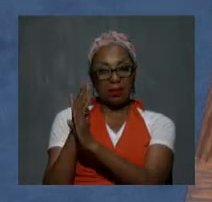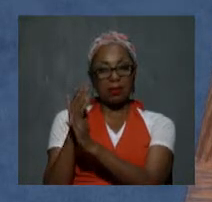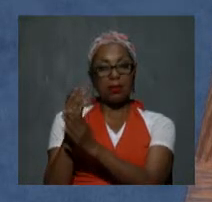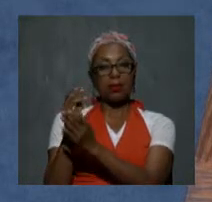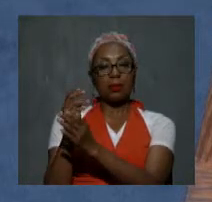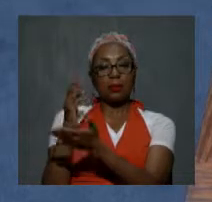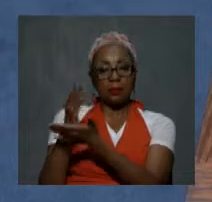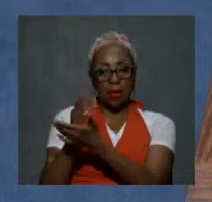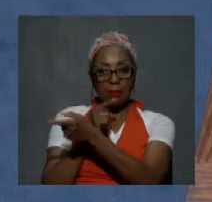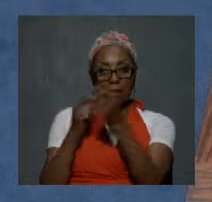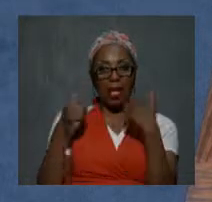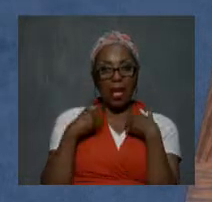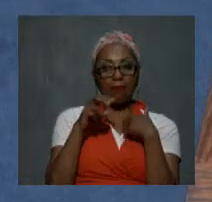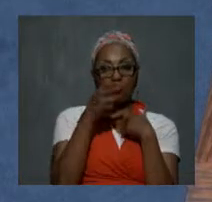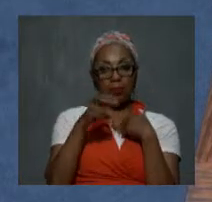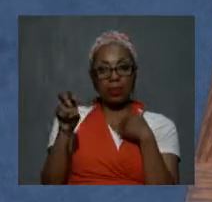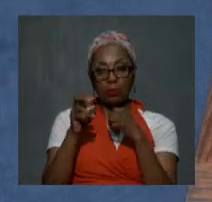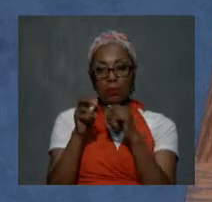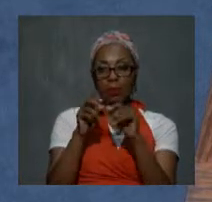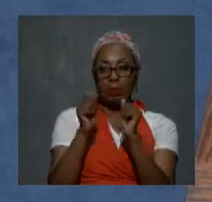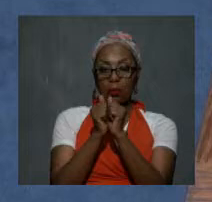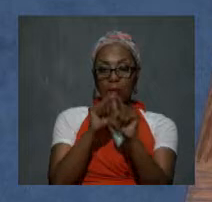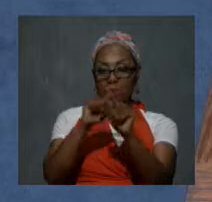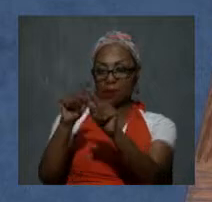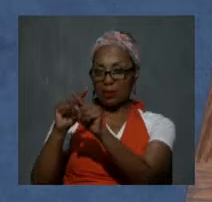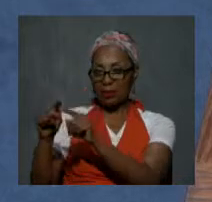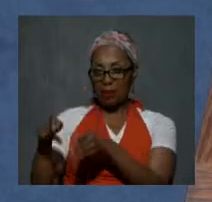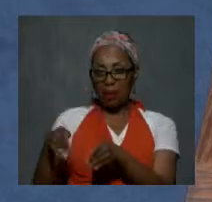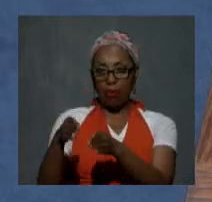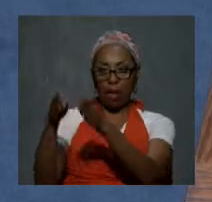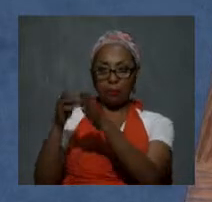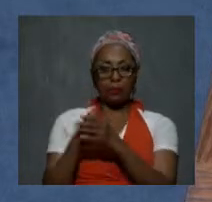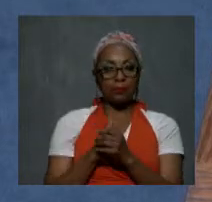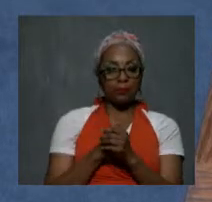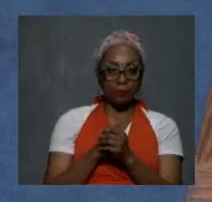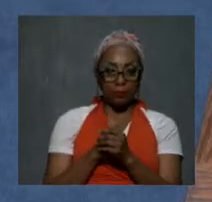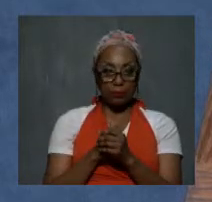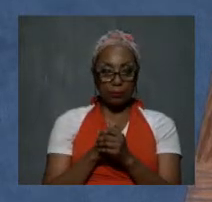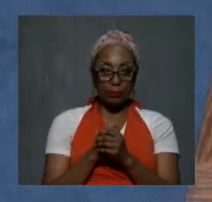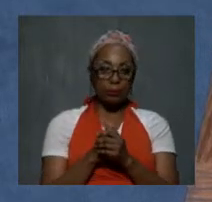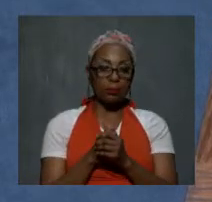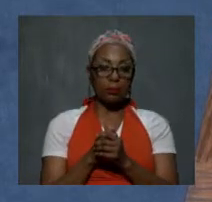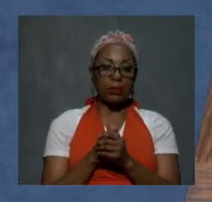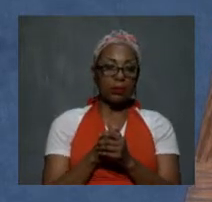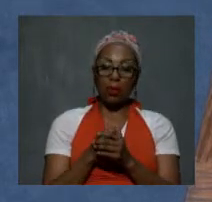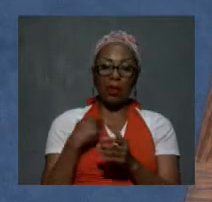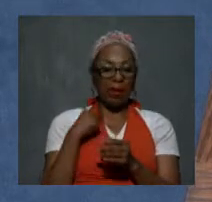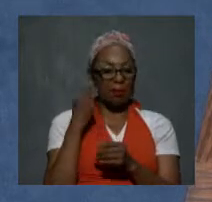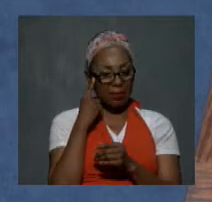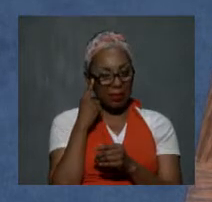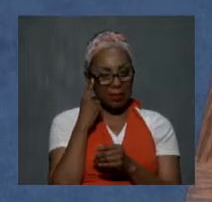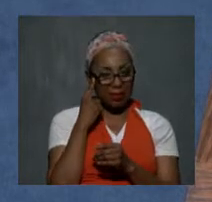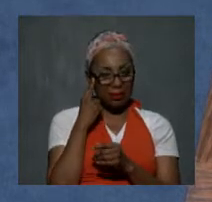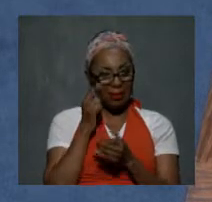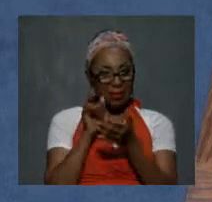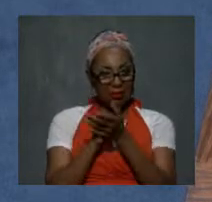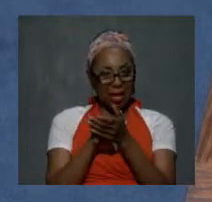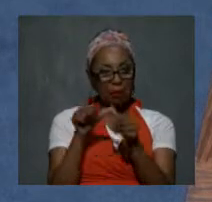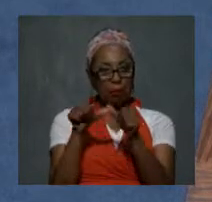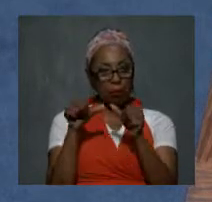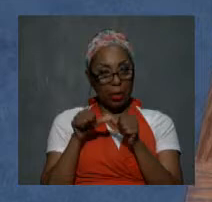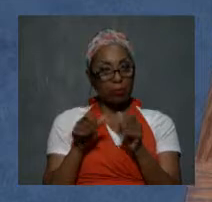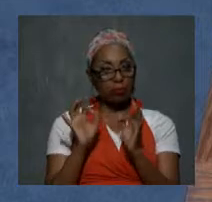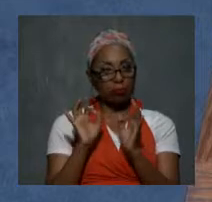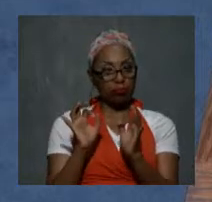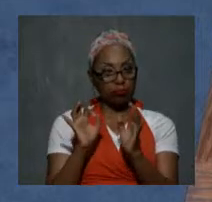transfers for different routes with a bus stop that's just on the other side of the street from it. So I think that location works